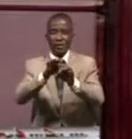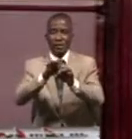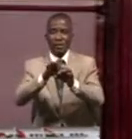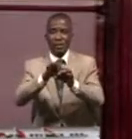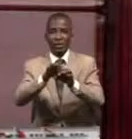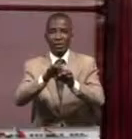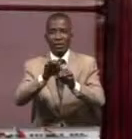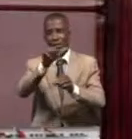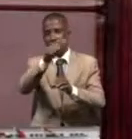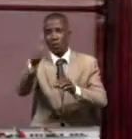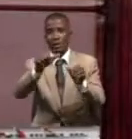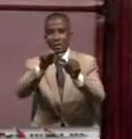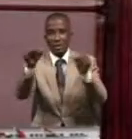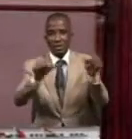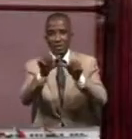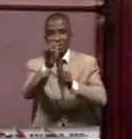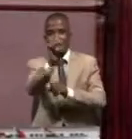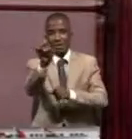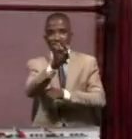Ahinsiano.